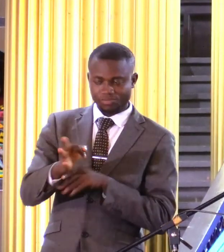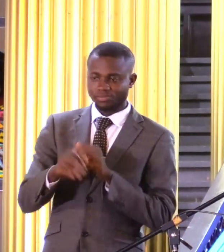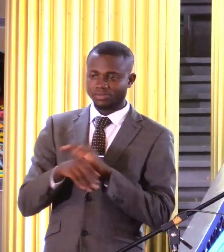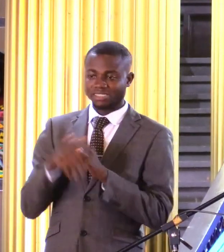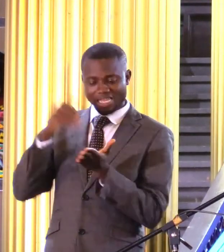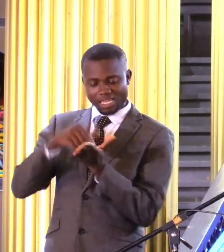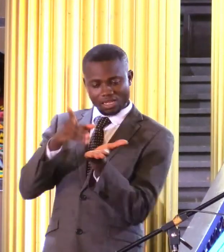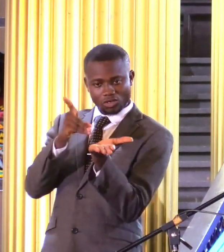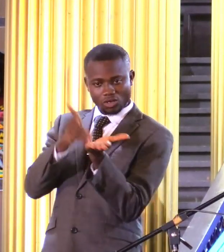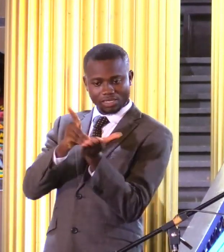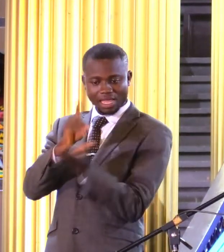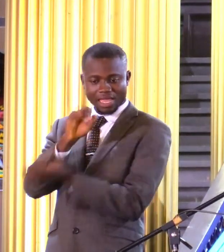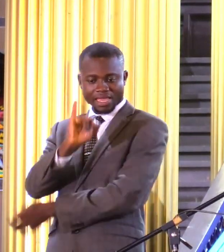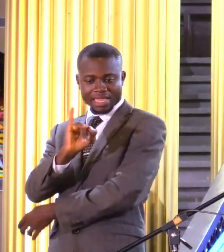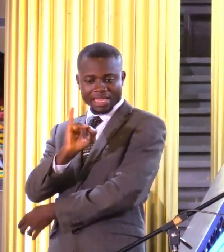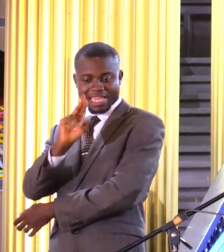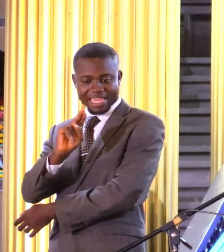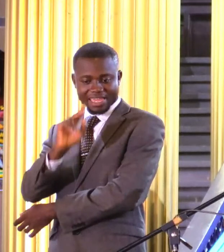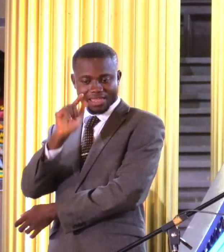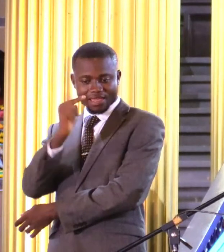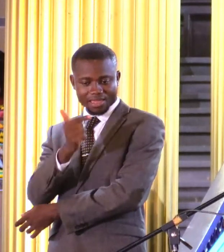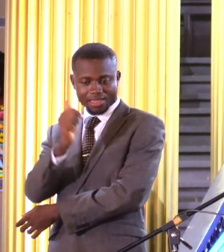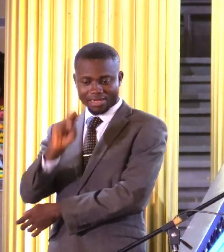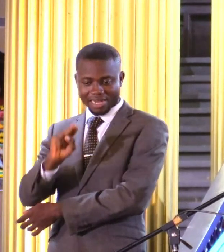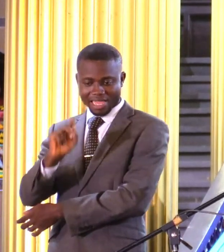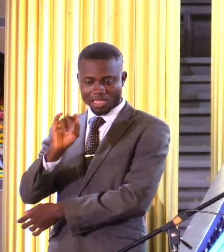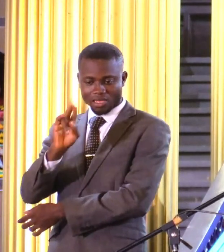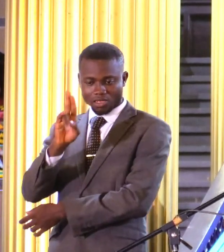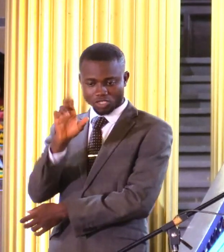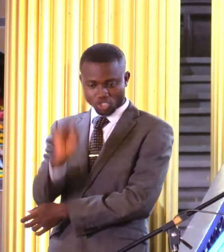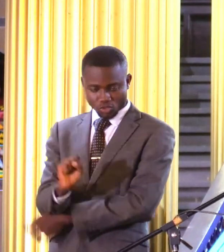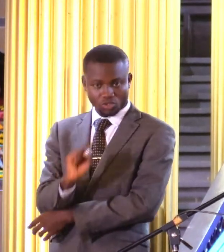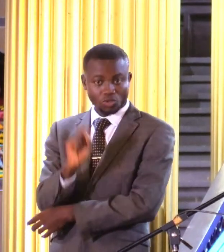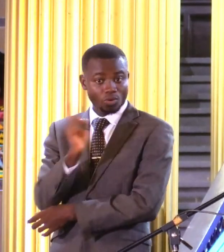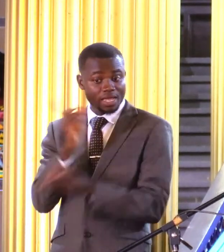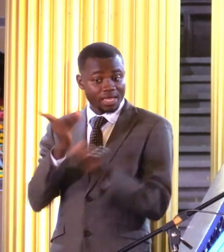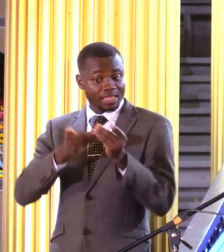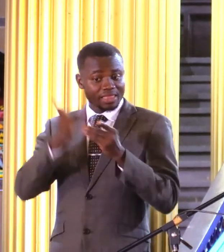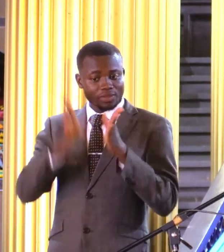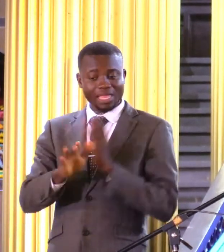Dr. Ignatius Awini Bonu, Director of Allied